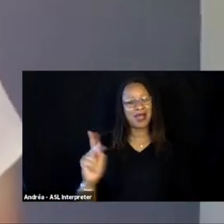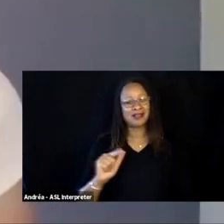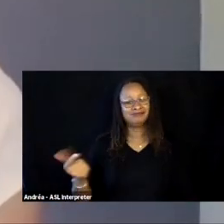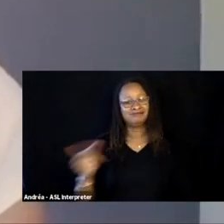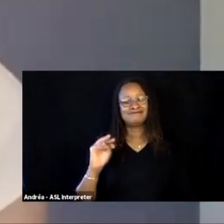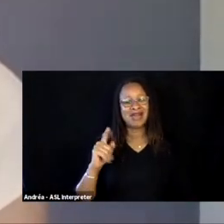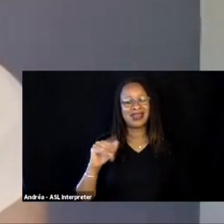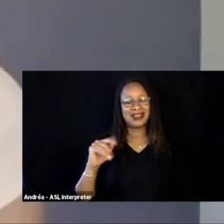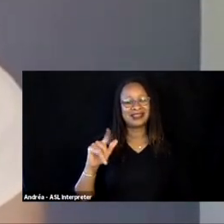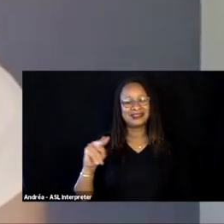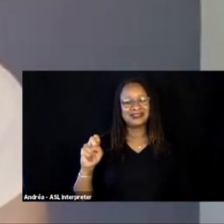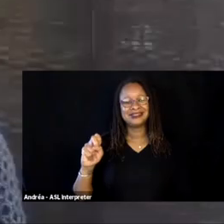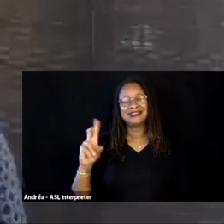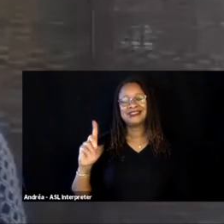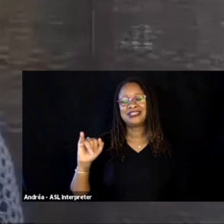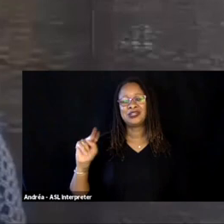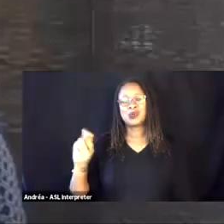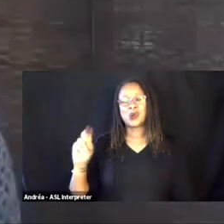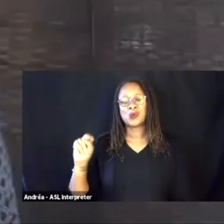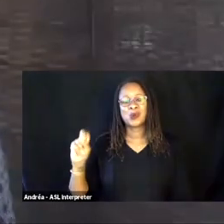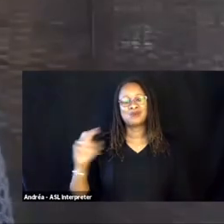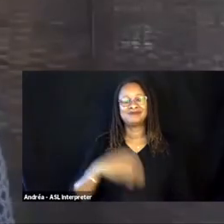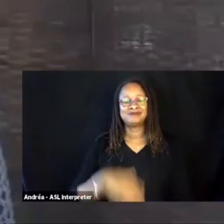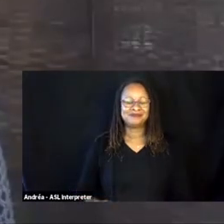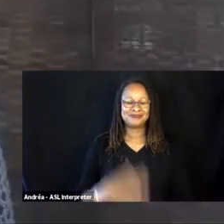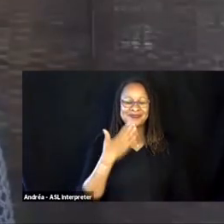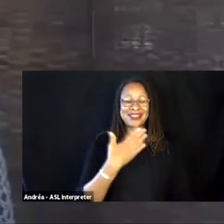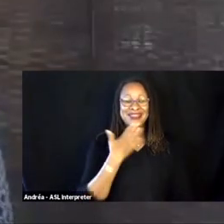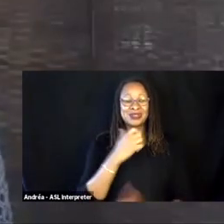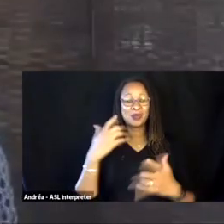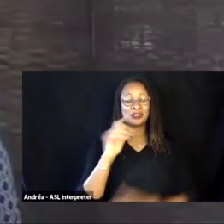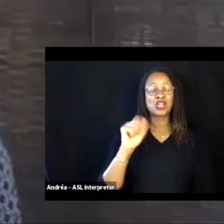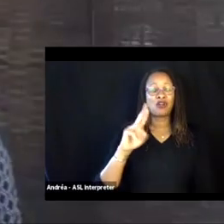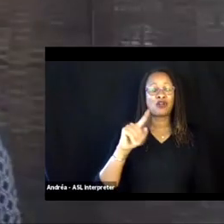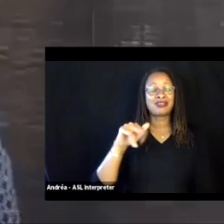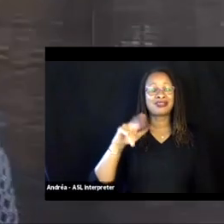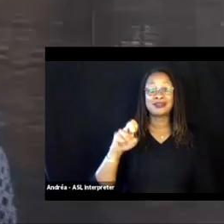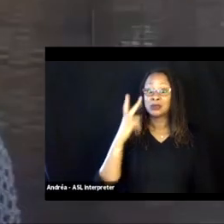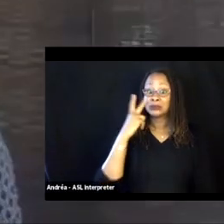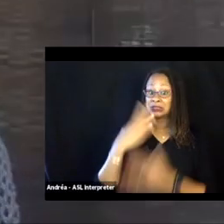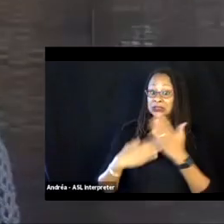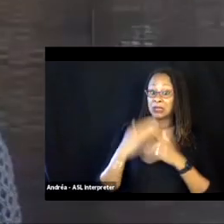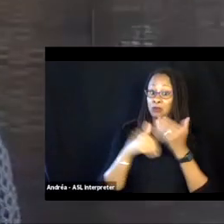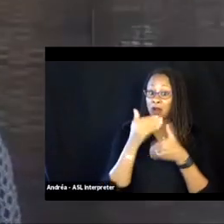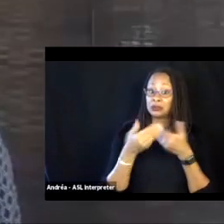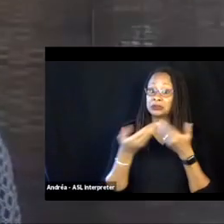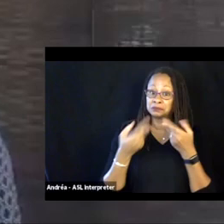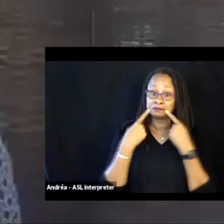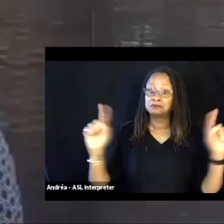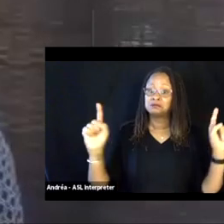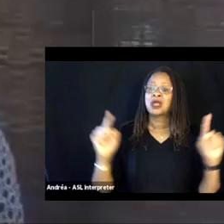Madeline DeNono. Thank you so much, Caroline. So clearly we could see that some progress is being made, but